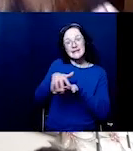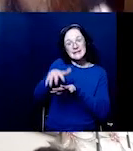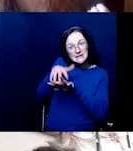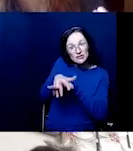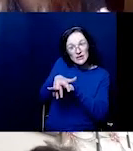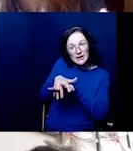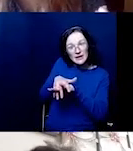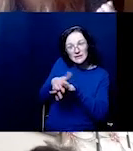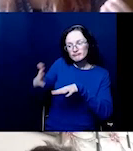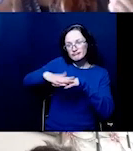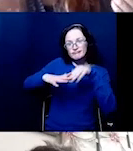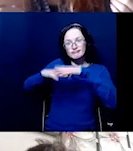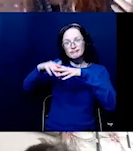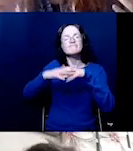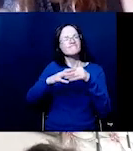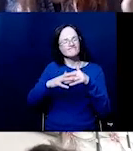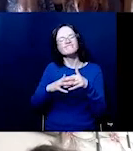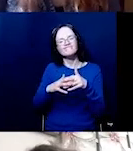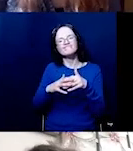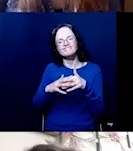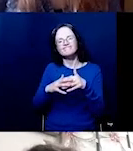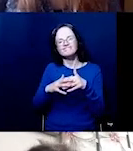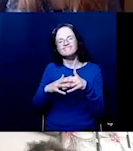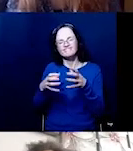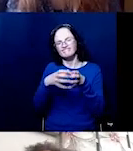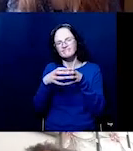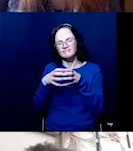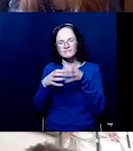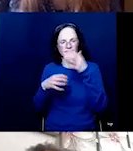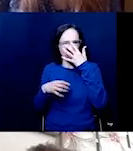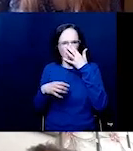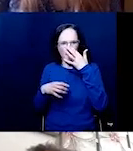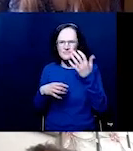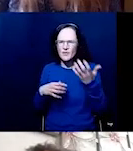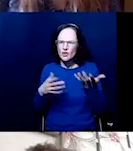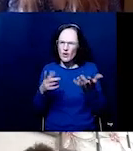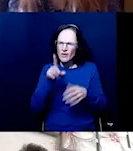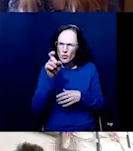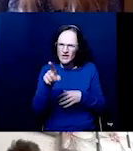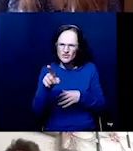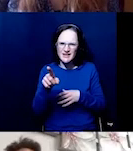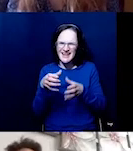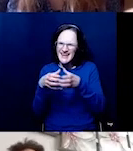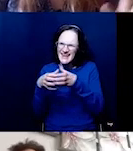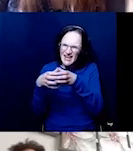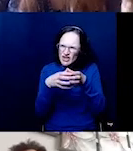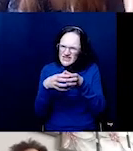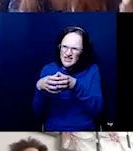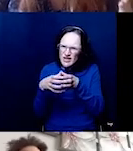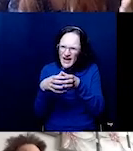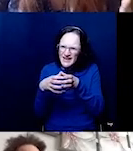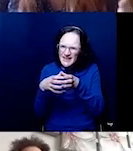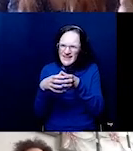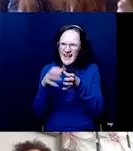make intersectionality. So I have a question for all of you. Do you feel intersectionality plays a role in